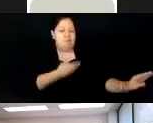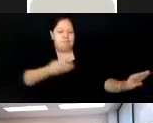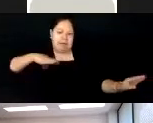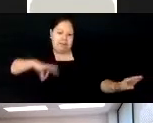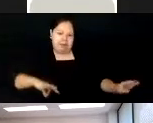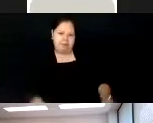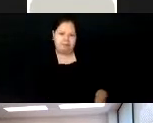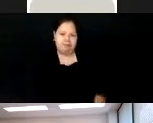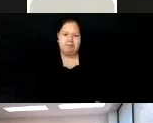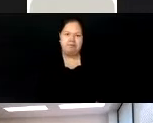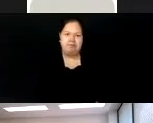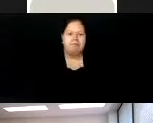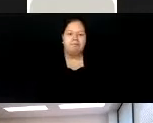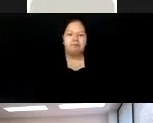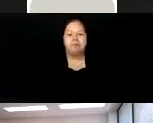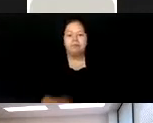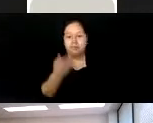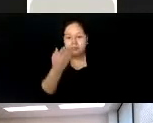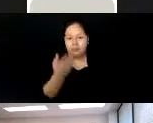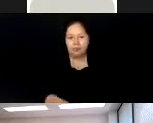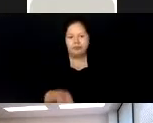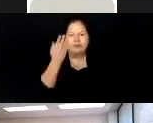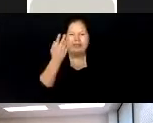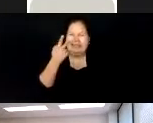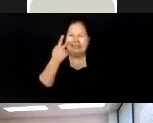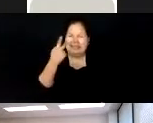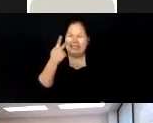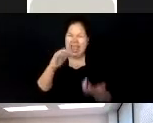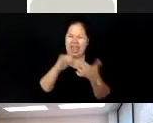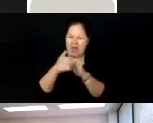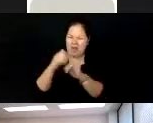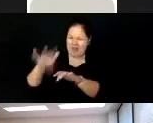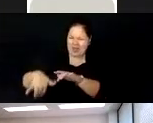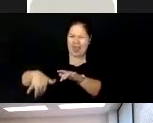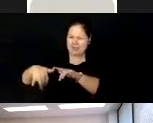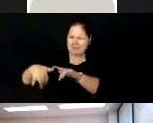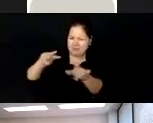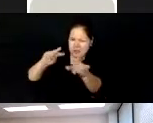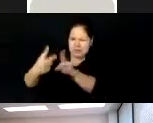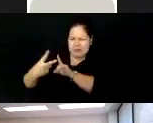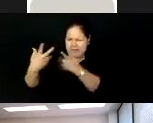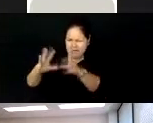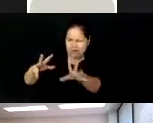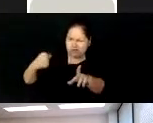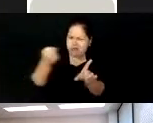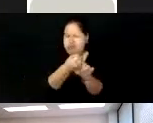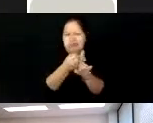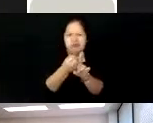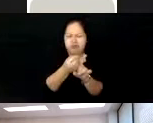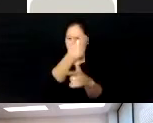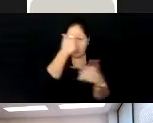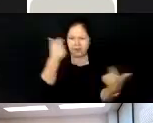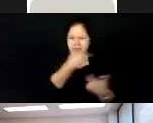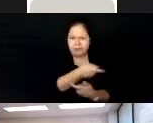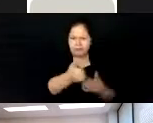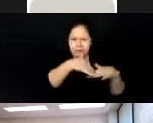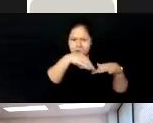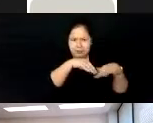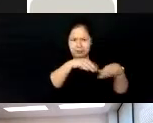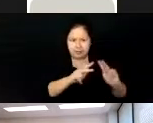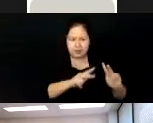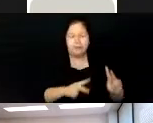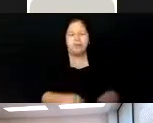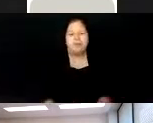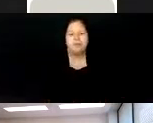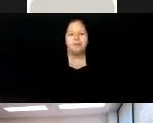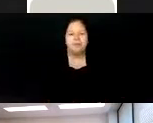So on this slide, we see some of the long-lasting impacts of the colonial experience. There's an overrepresentation,